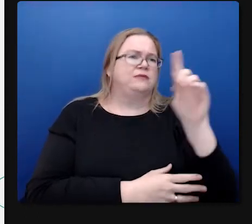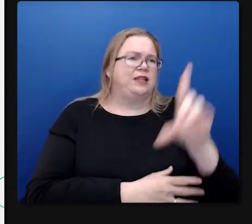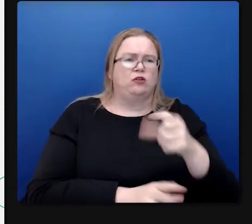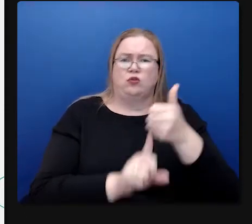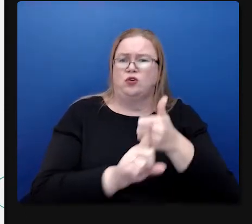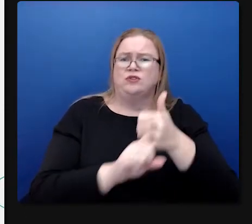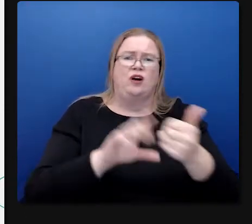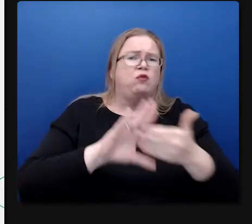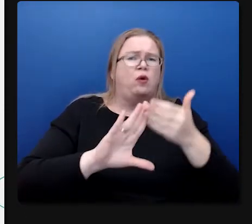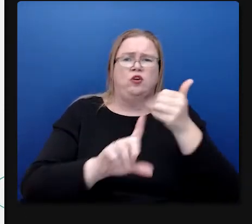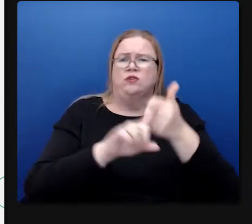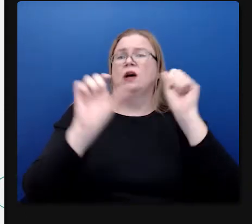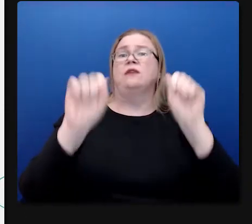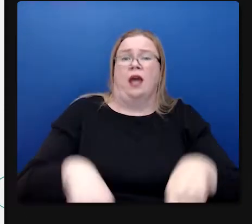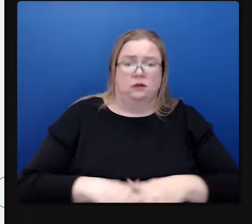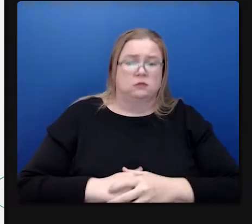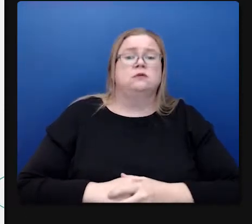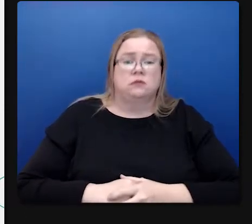and you can run it.